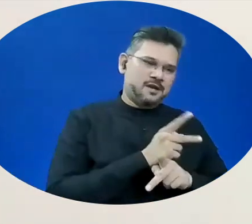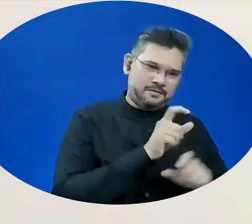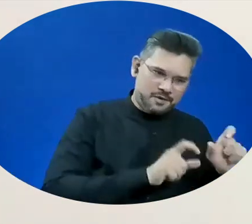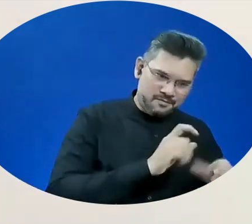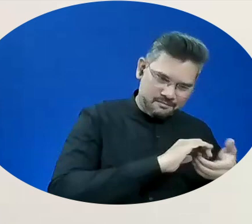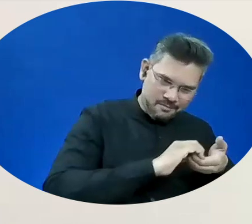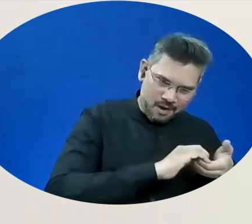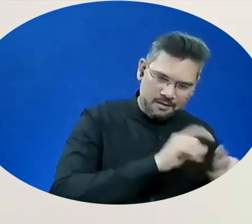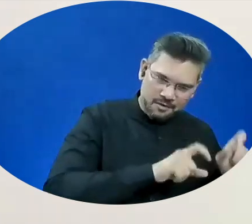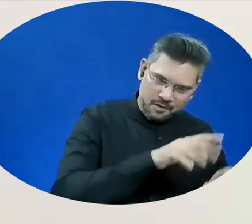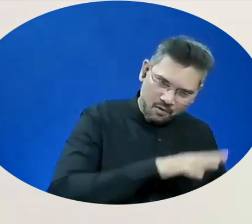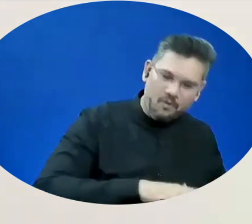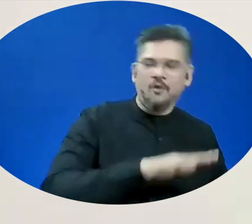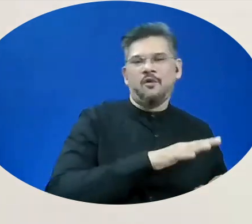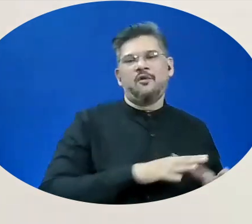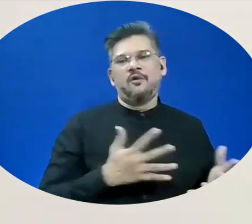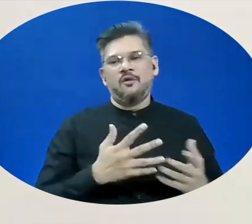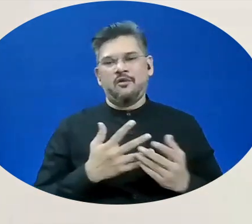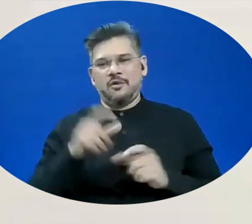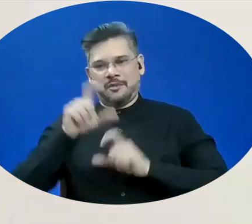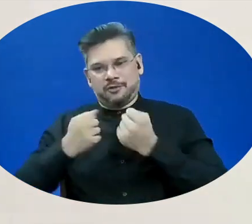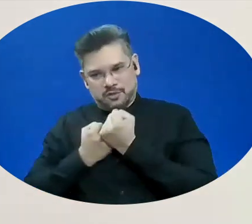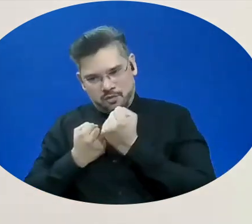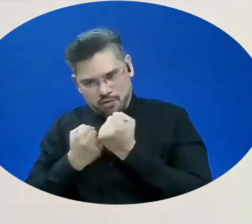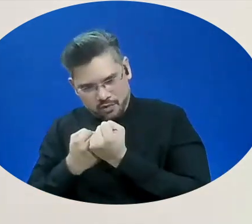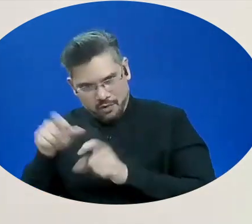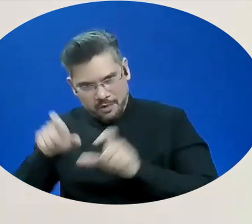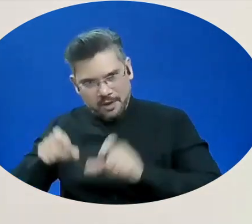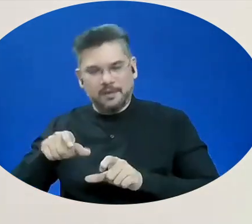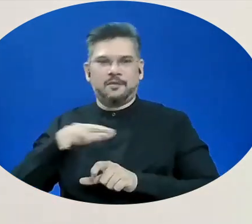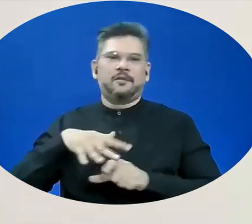our supporters, our